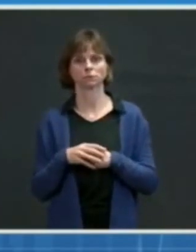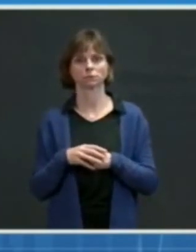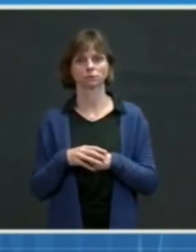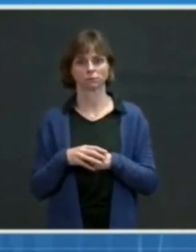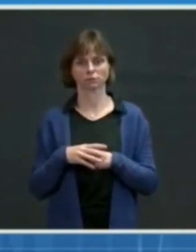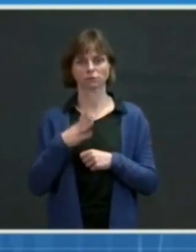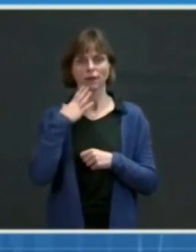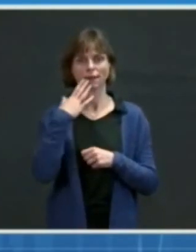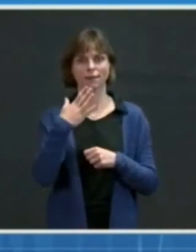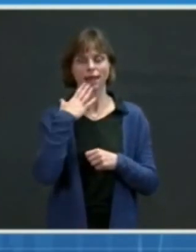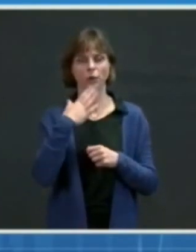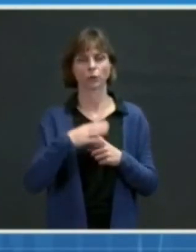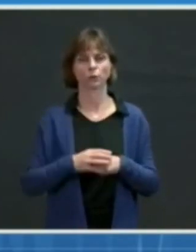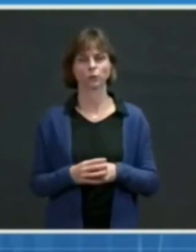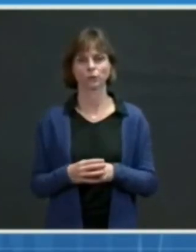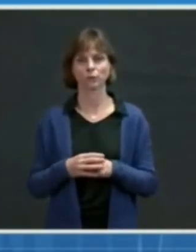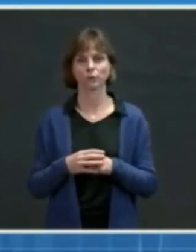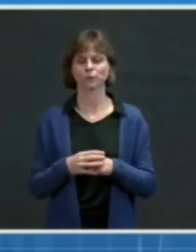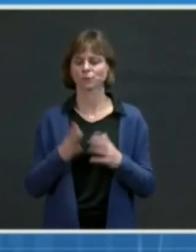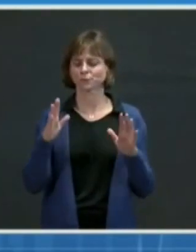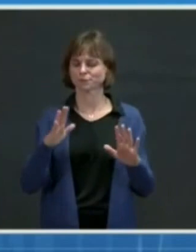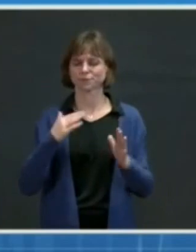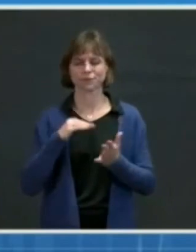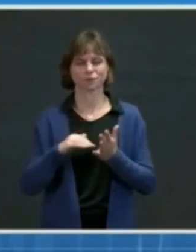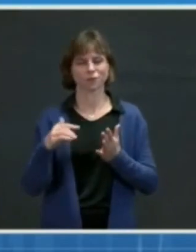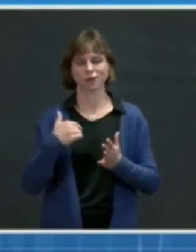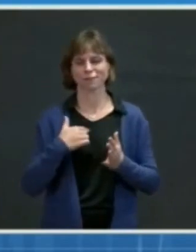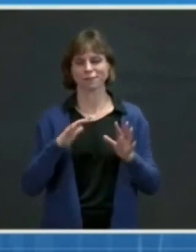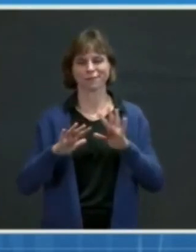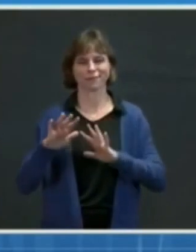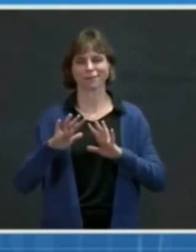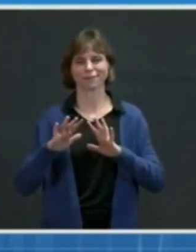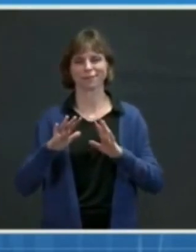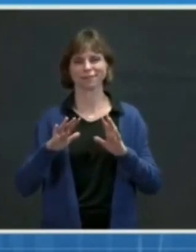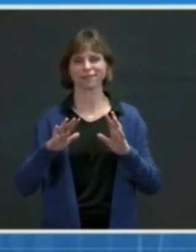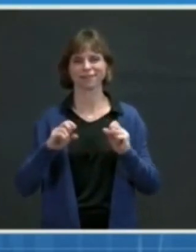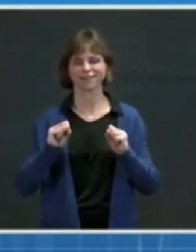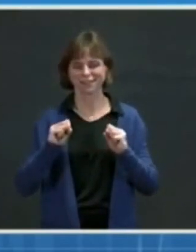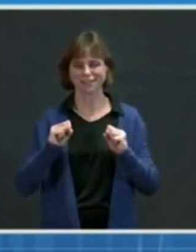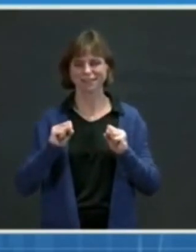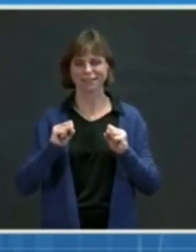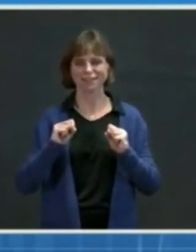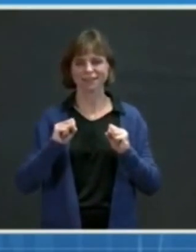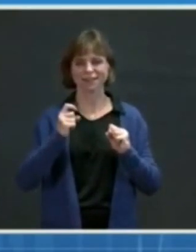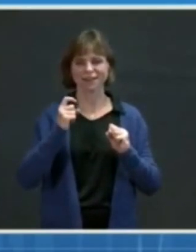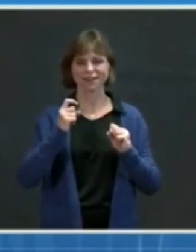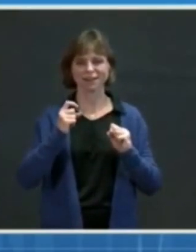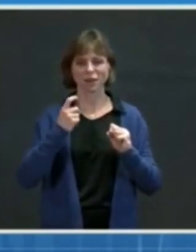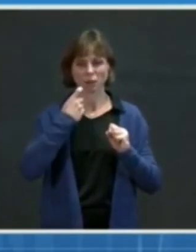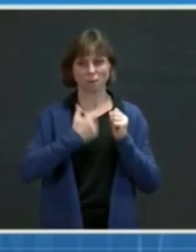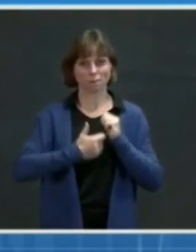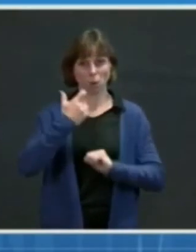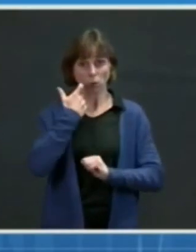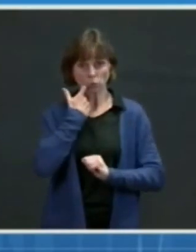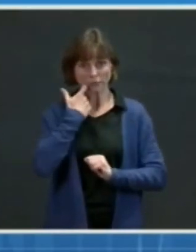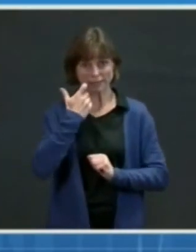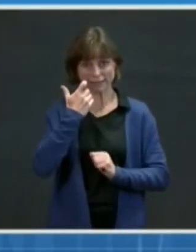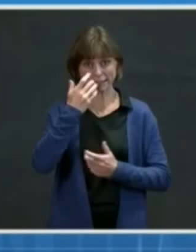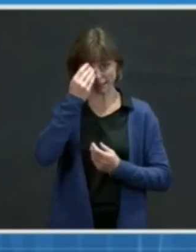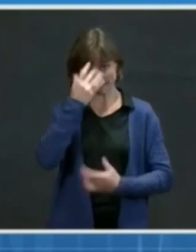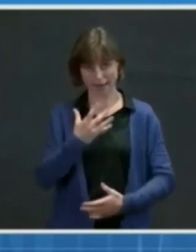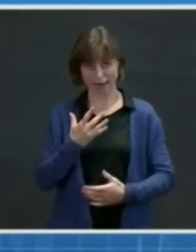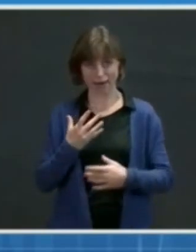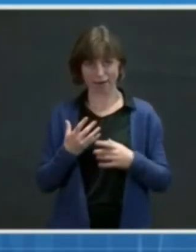Thank you for doing the call. Forgive me, I had a three-parter. First, on the latest data that Dr. Walensky